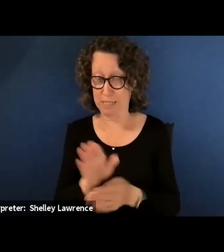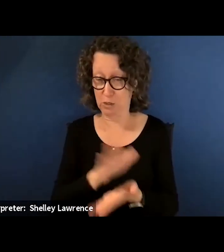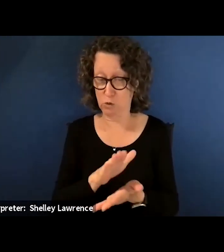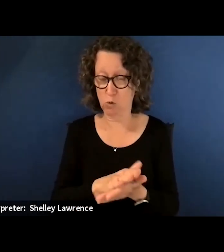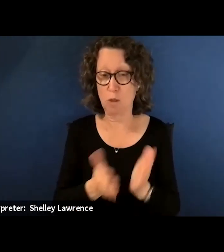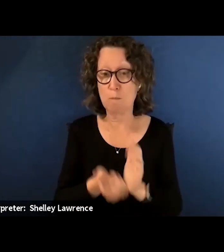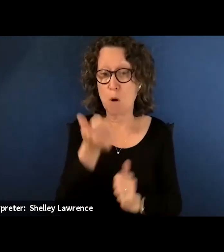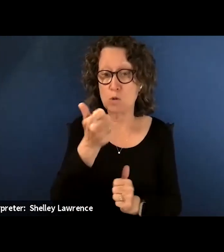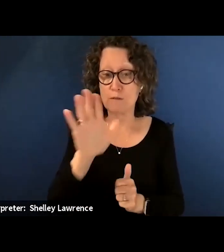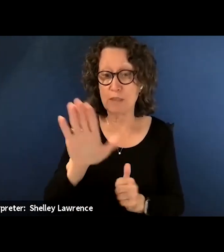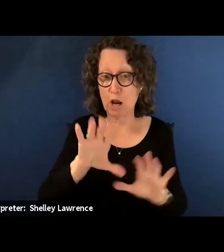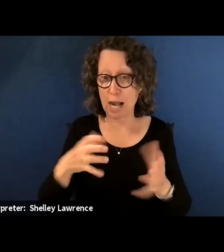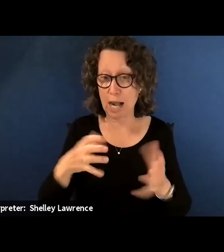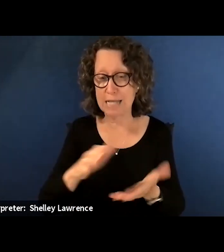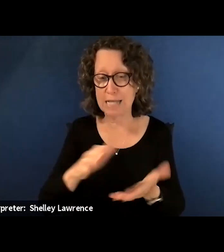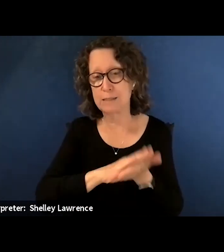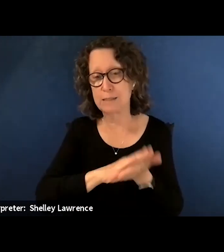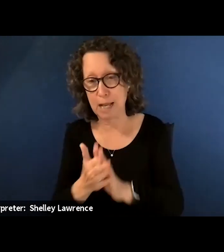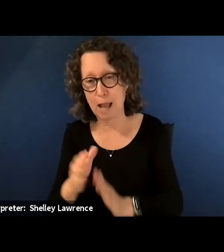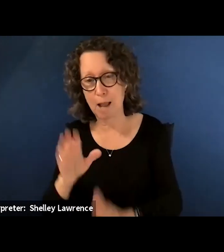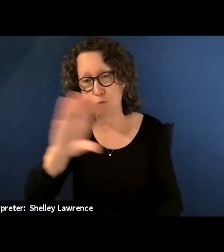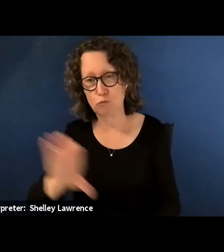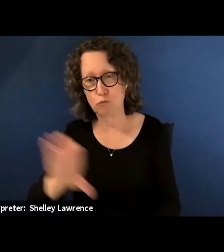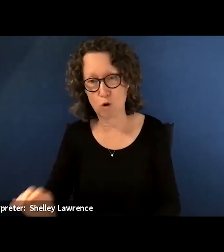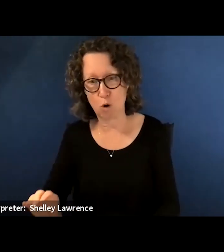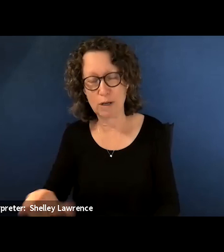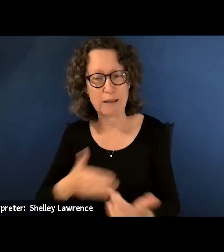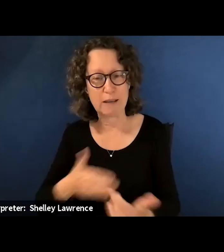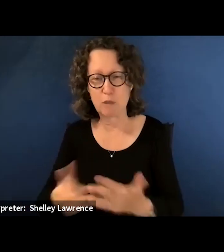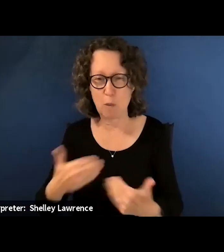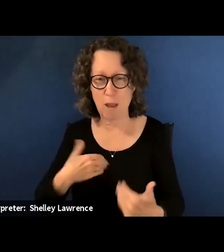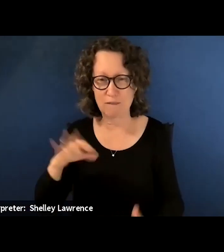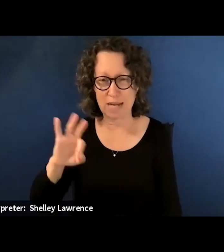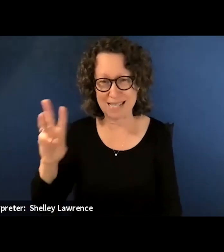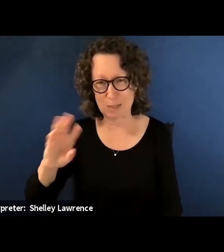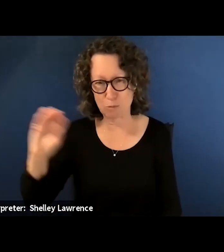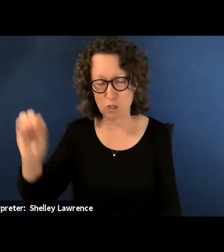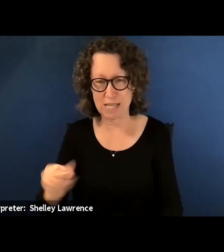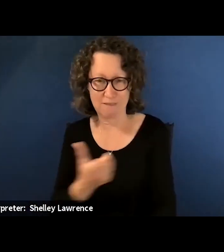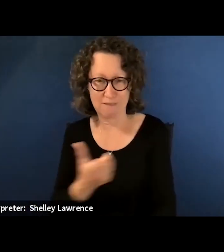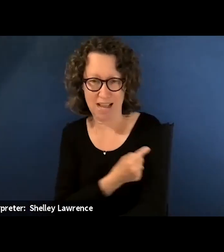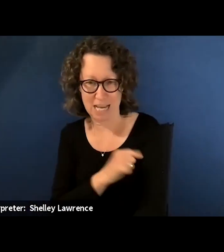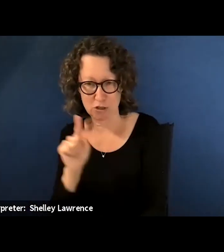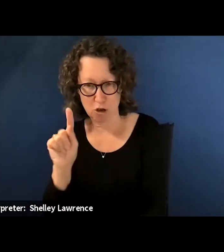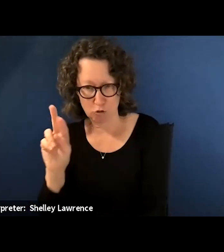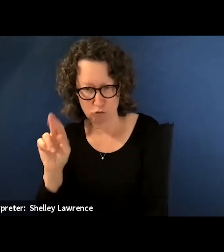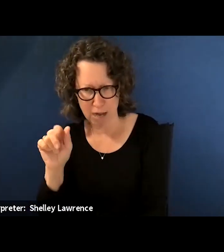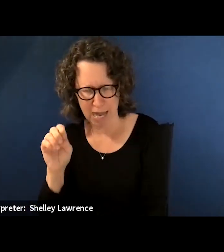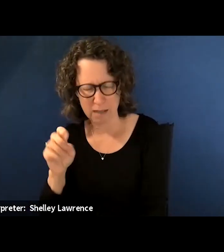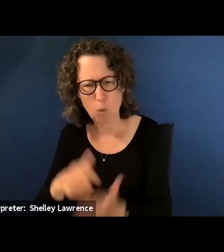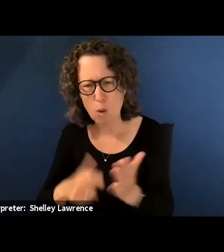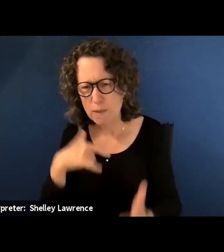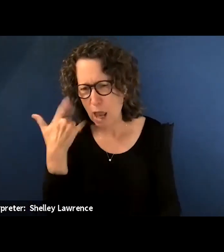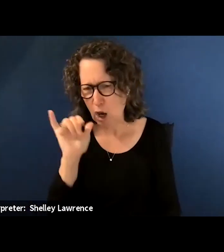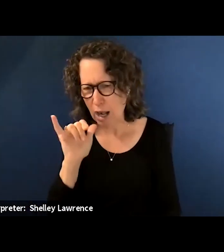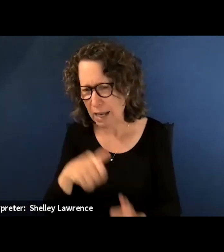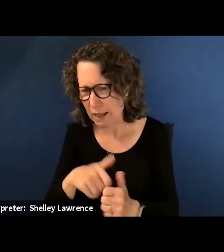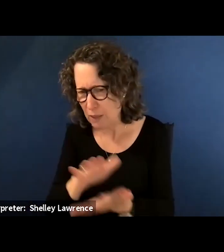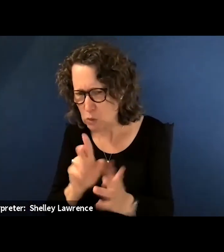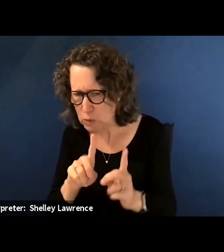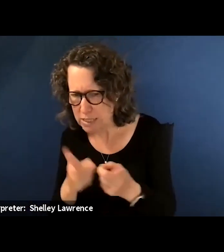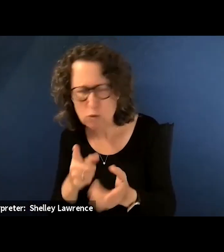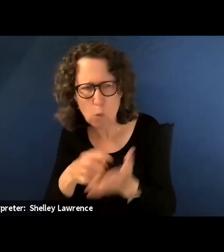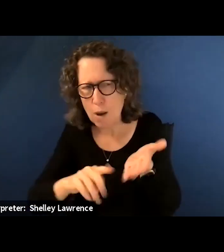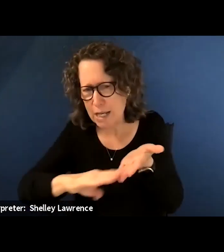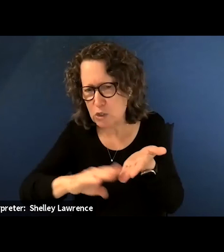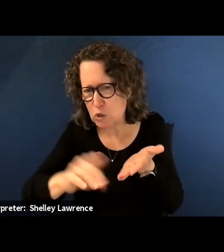of their classes to remote learning despite having a 96% vaccination rate. What will that look like in the district? What